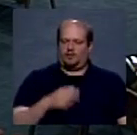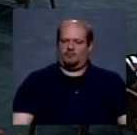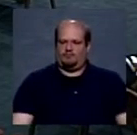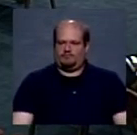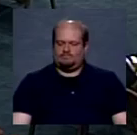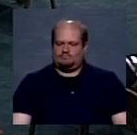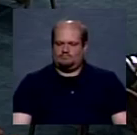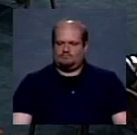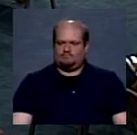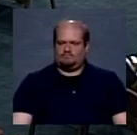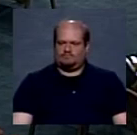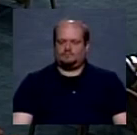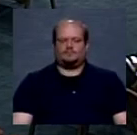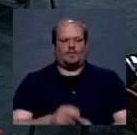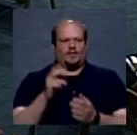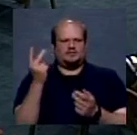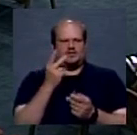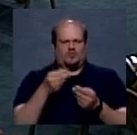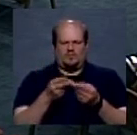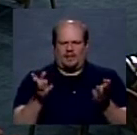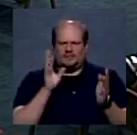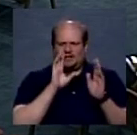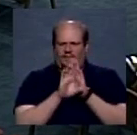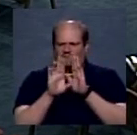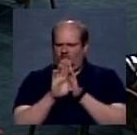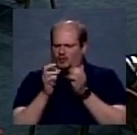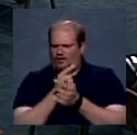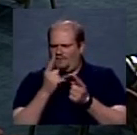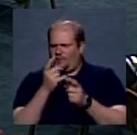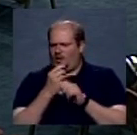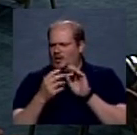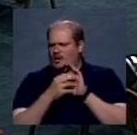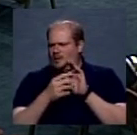Did someone pass out this photograph that everyone got a copy of? What?